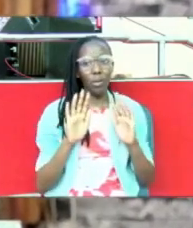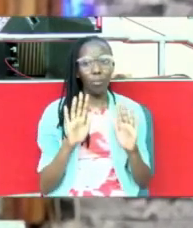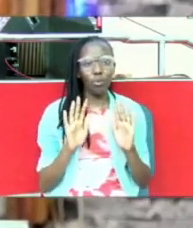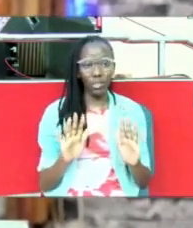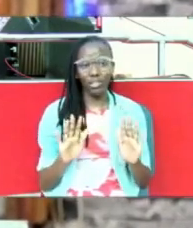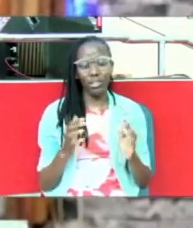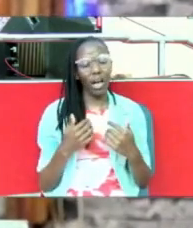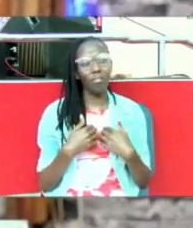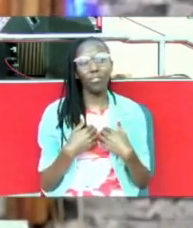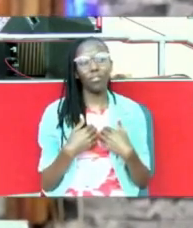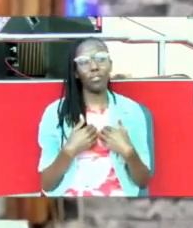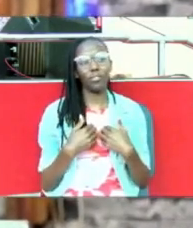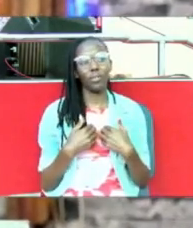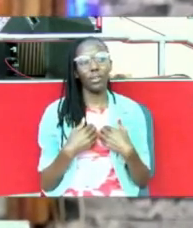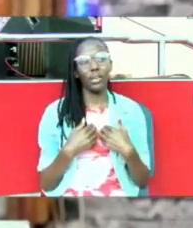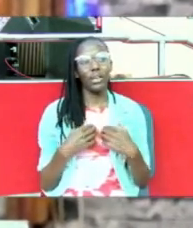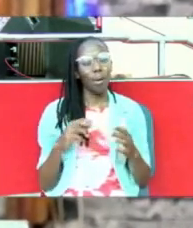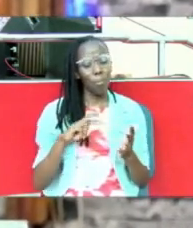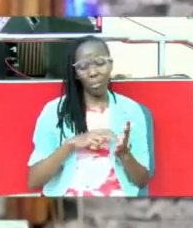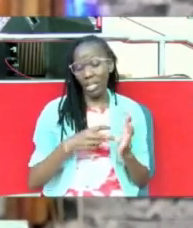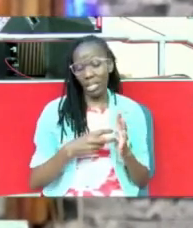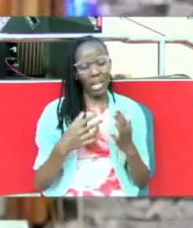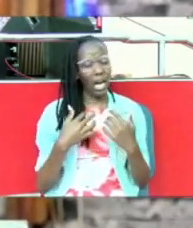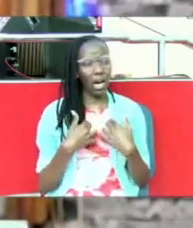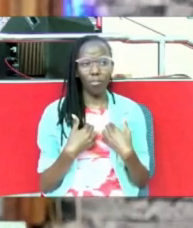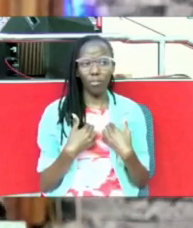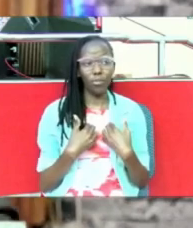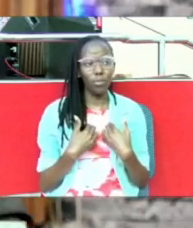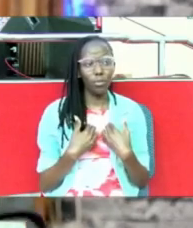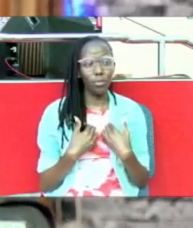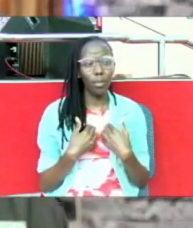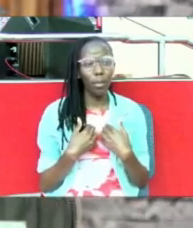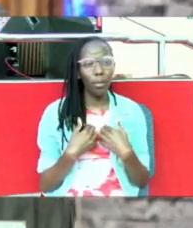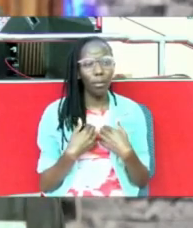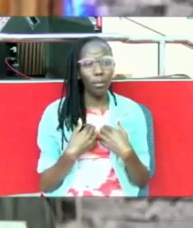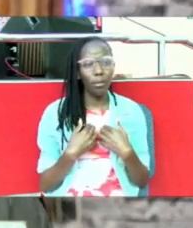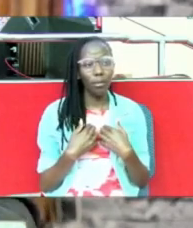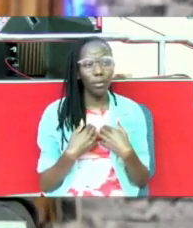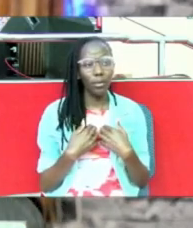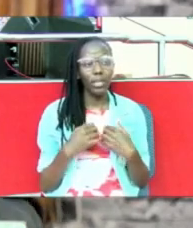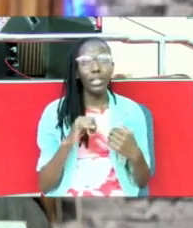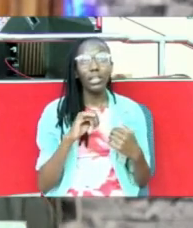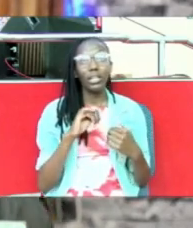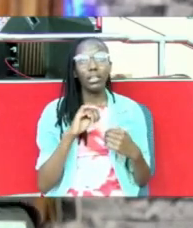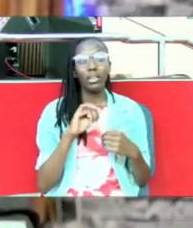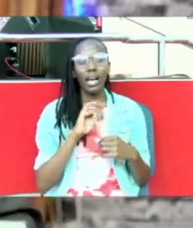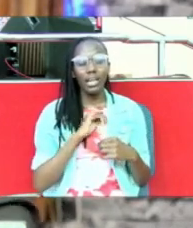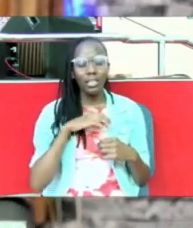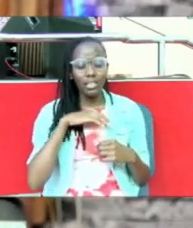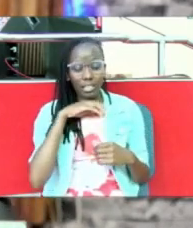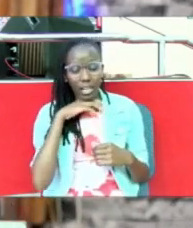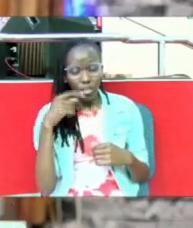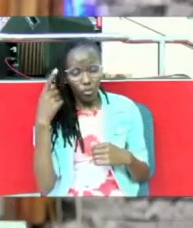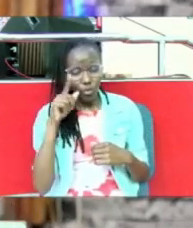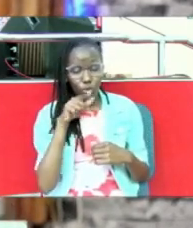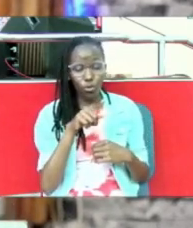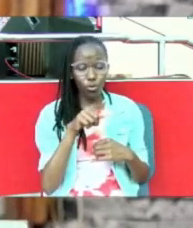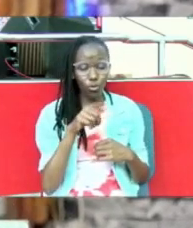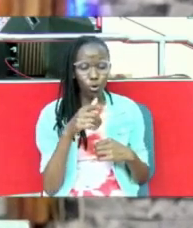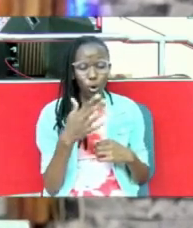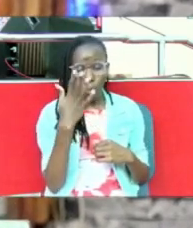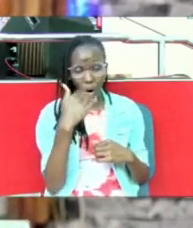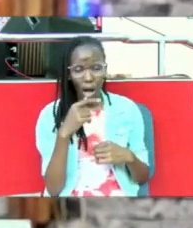jukumu fulani. It has a meaning. Kuna kusudi na maana fulani. I died for you because you are the cause. Nilikufia kwa